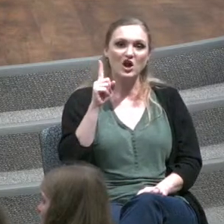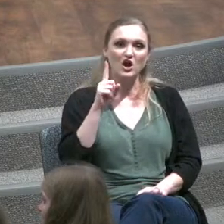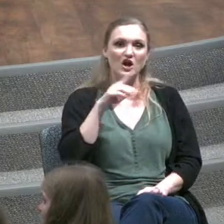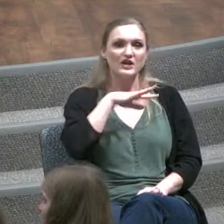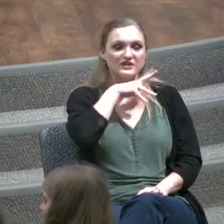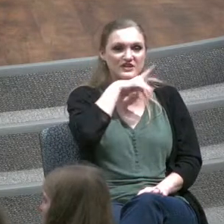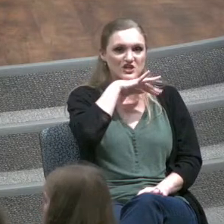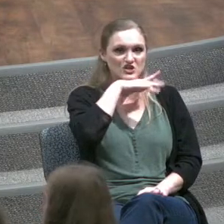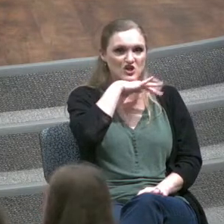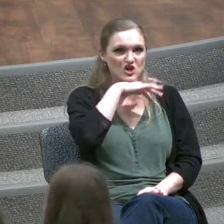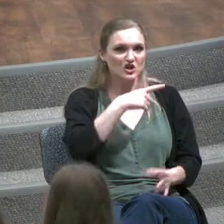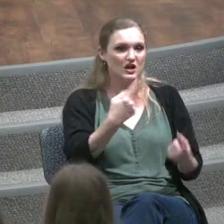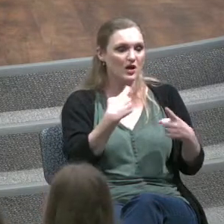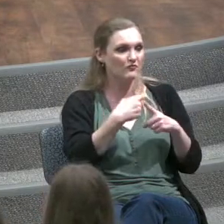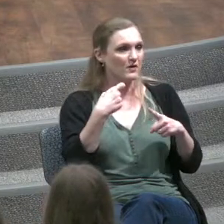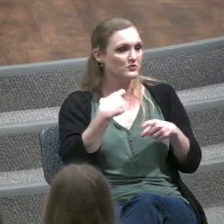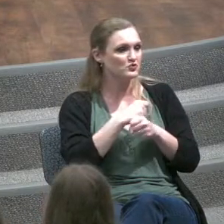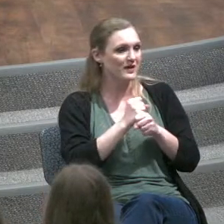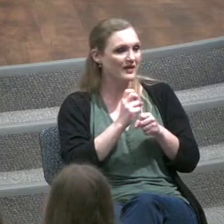from?